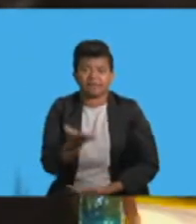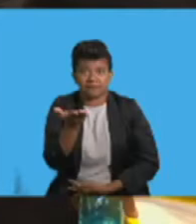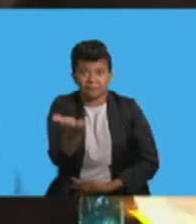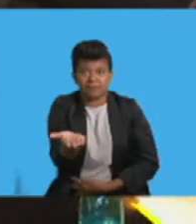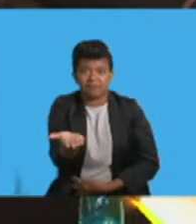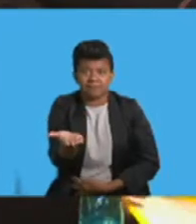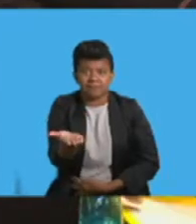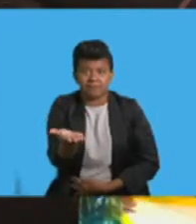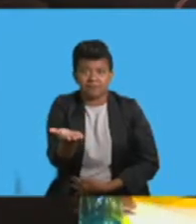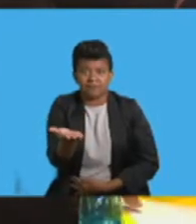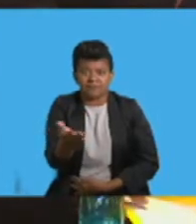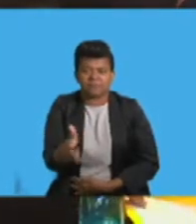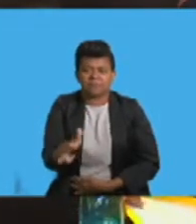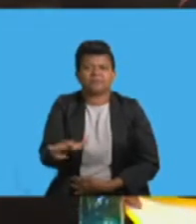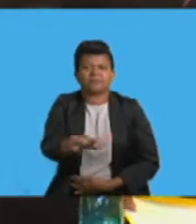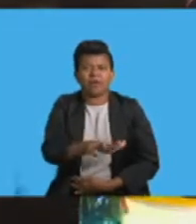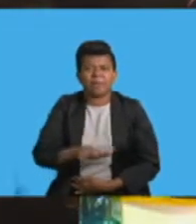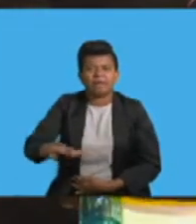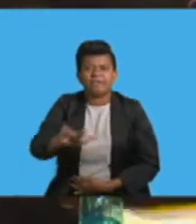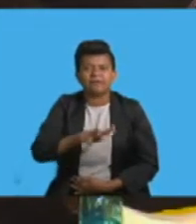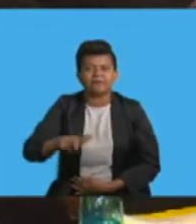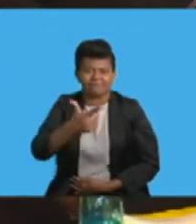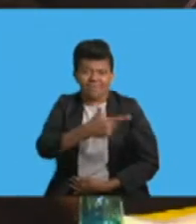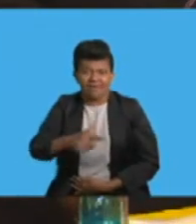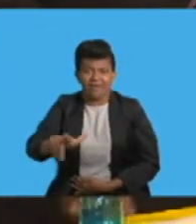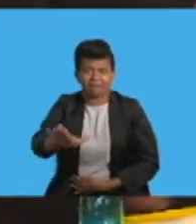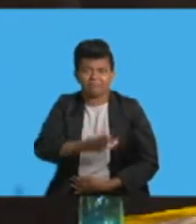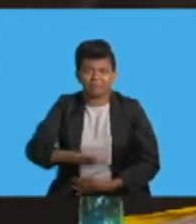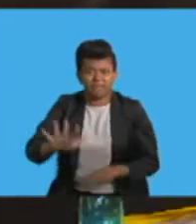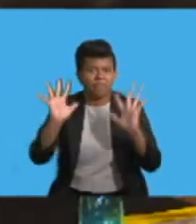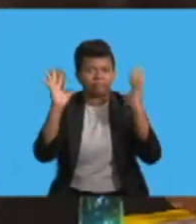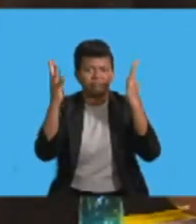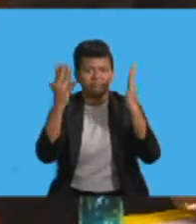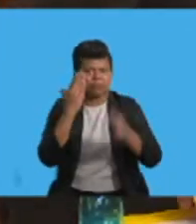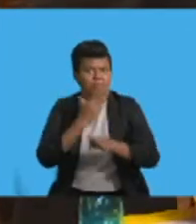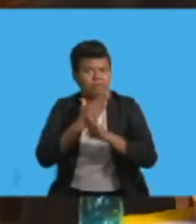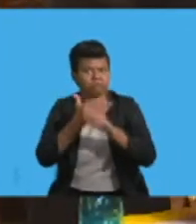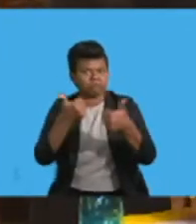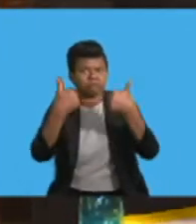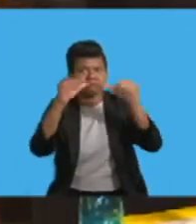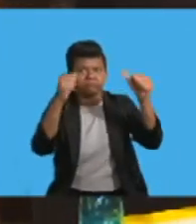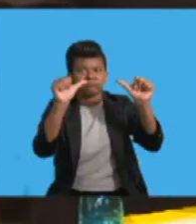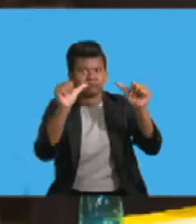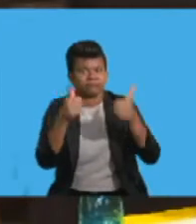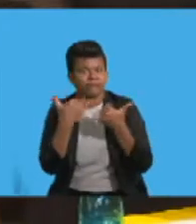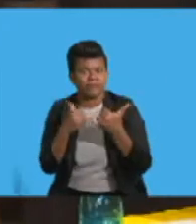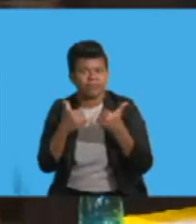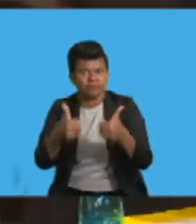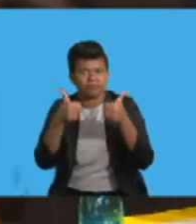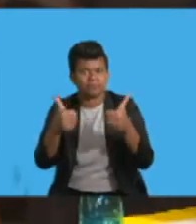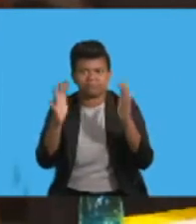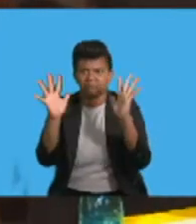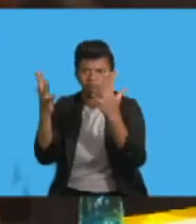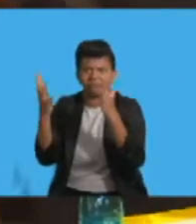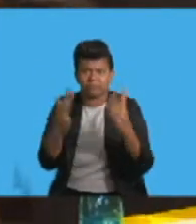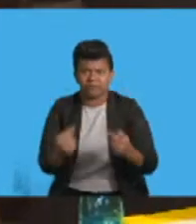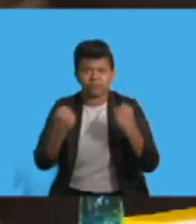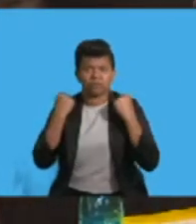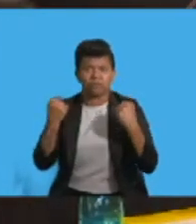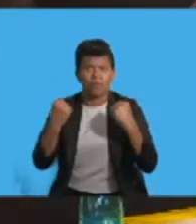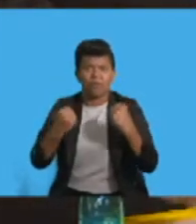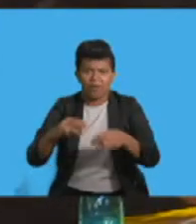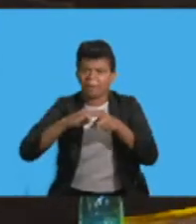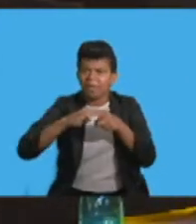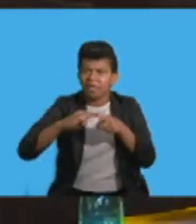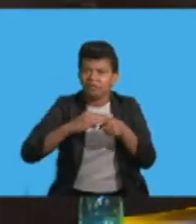position of theirs needs to be applauded and acknowledged, because it sends a very strong message